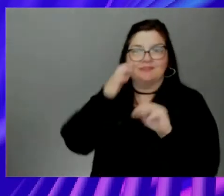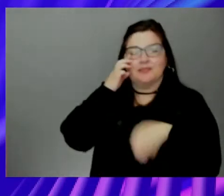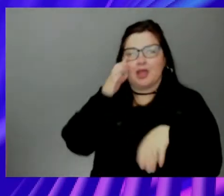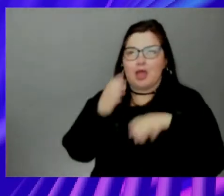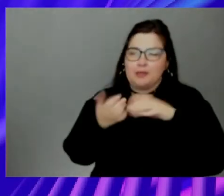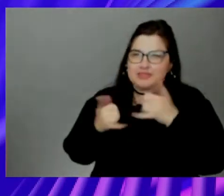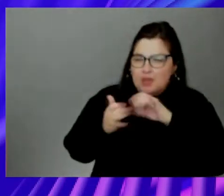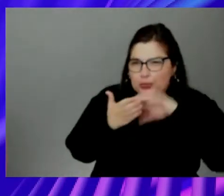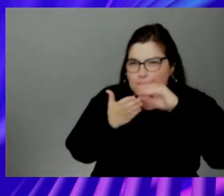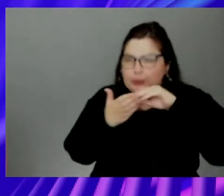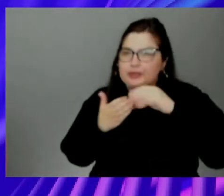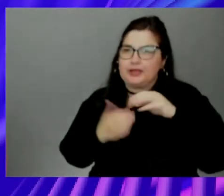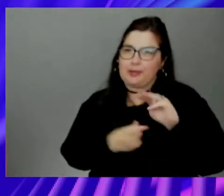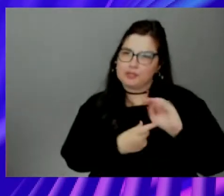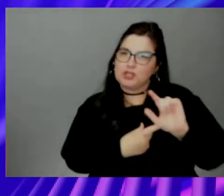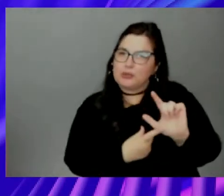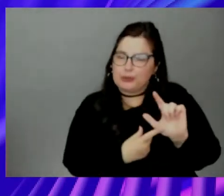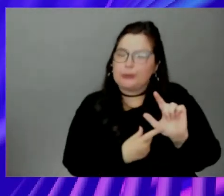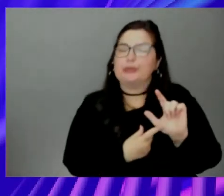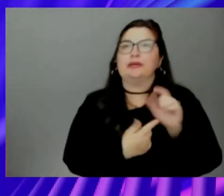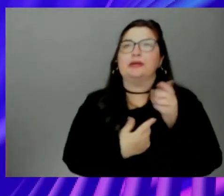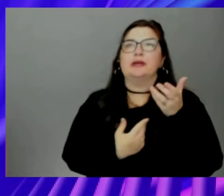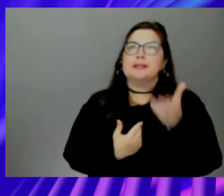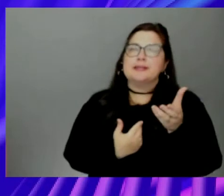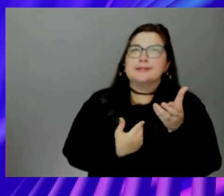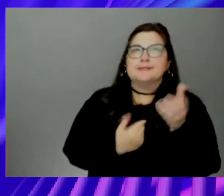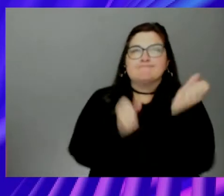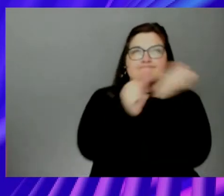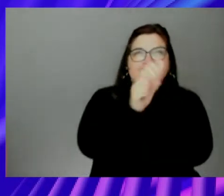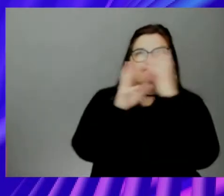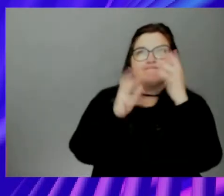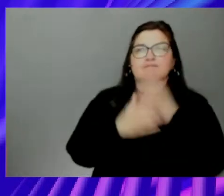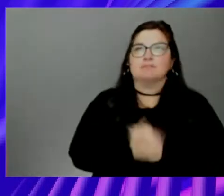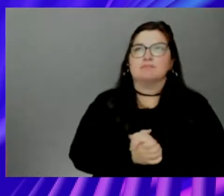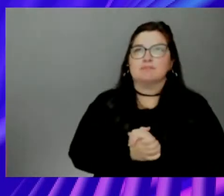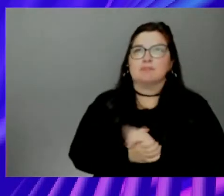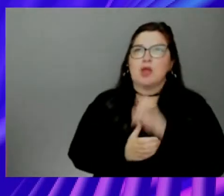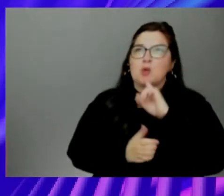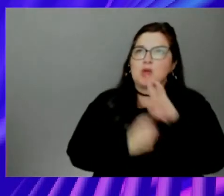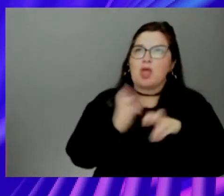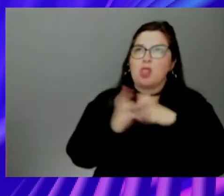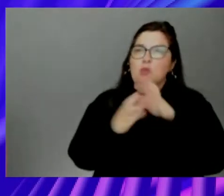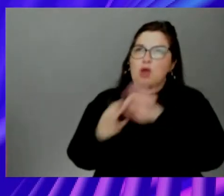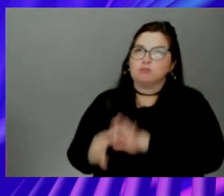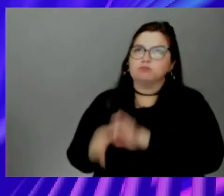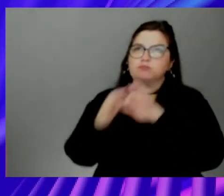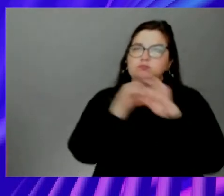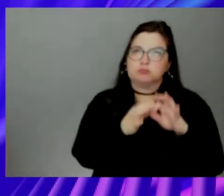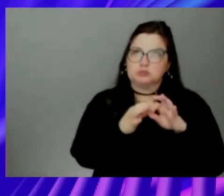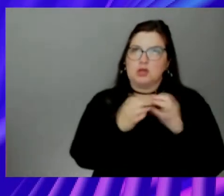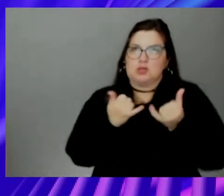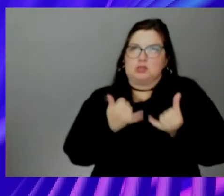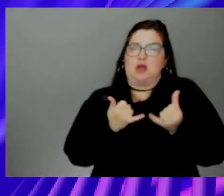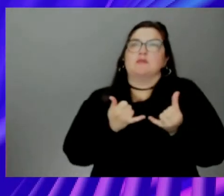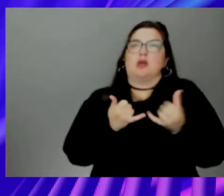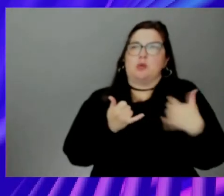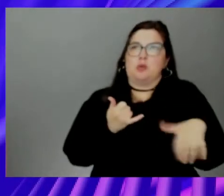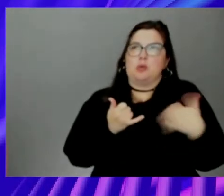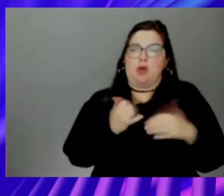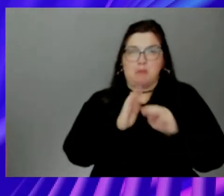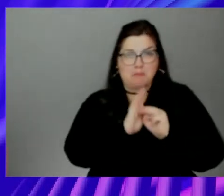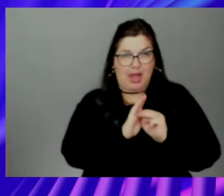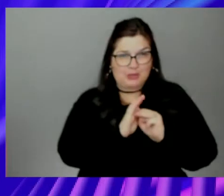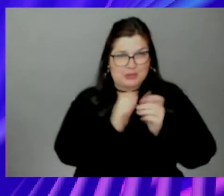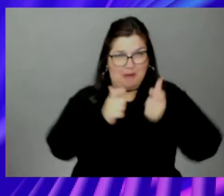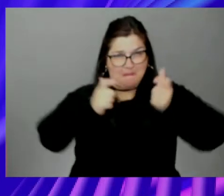I can only imagine that for real world or state-of-the-art machine learning models, these models are big,